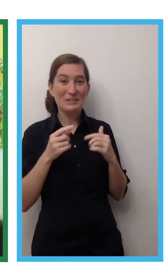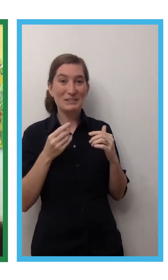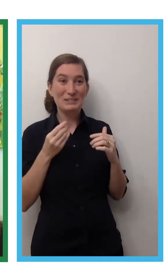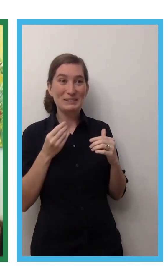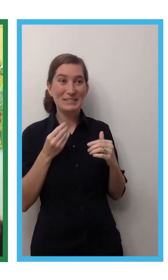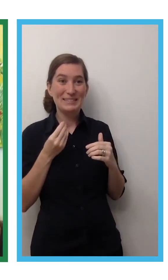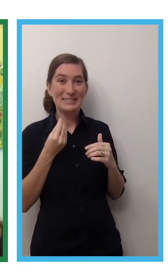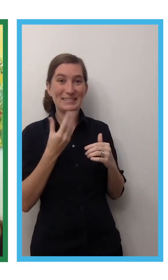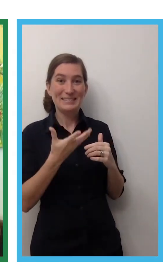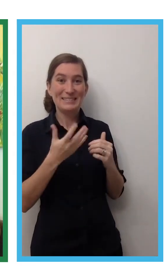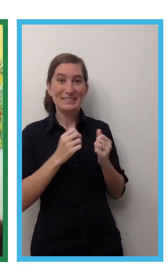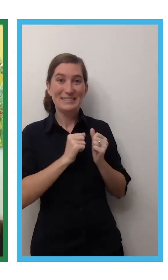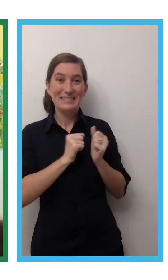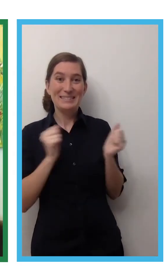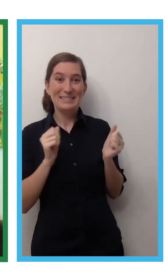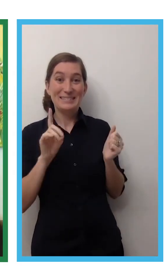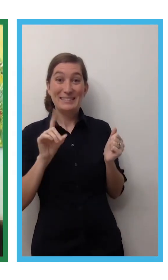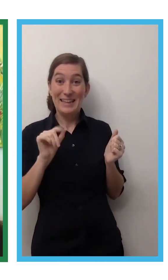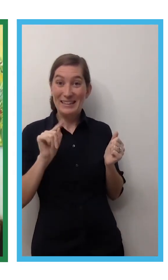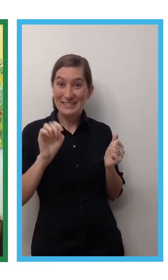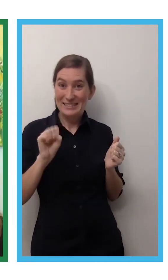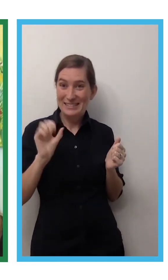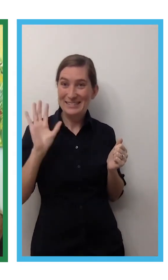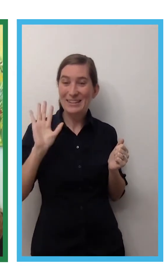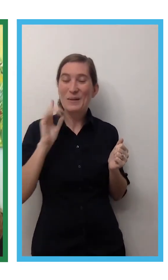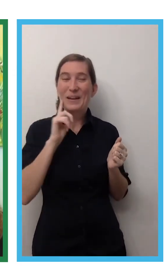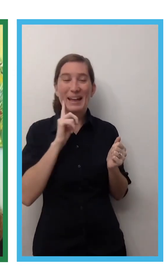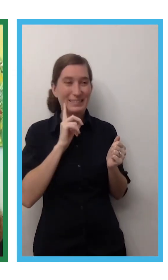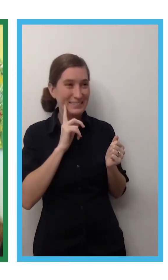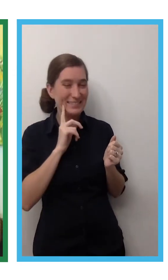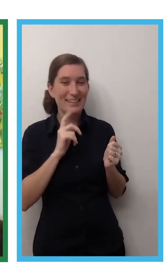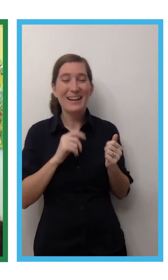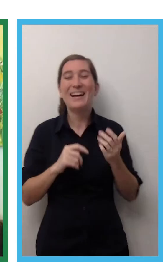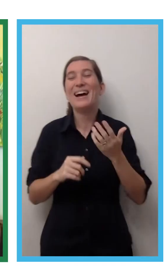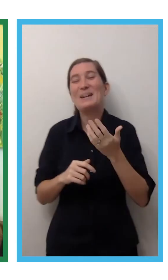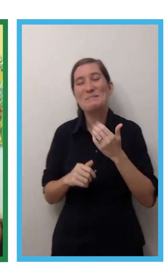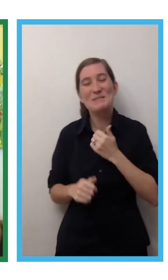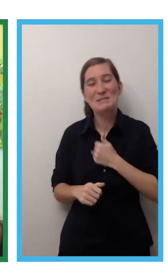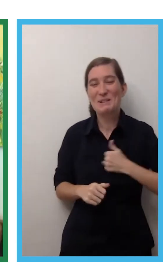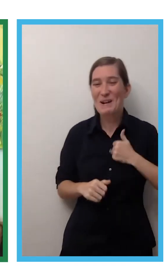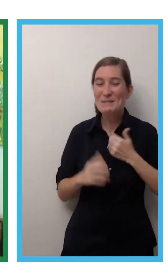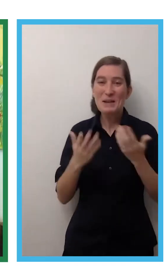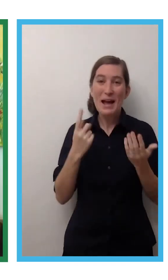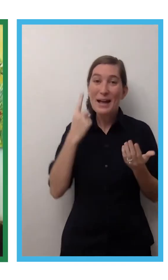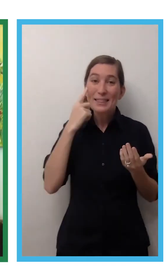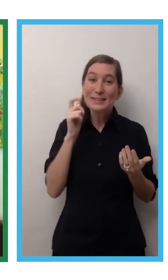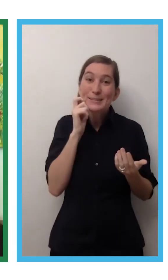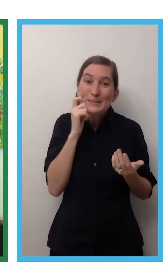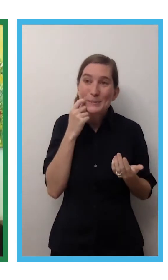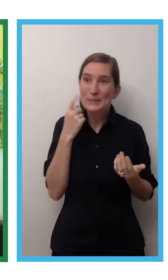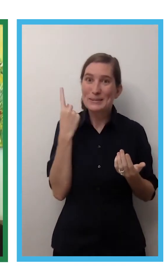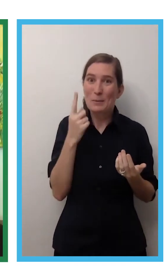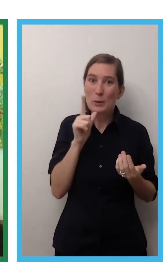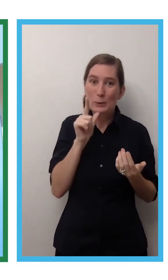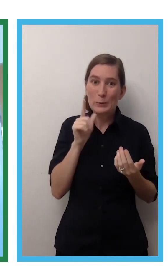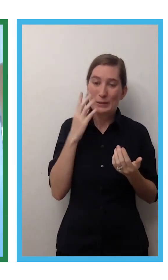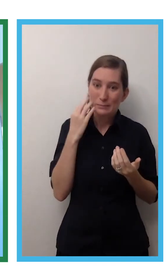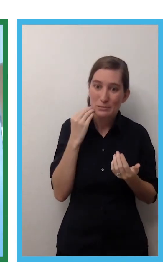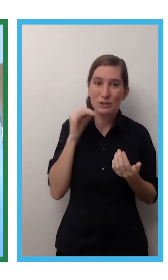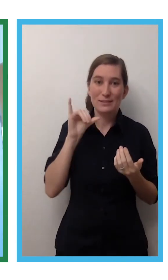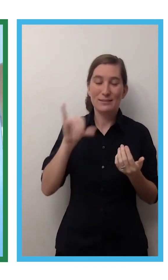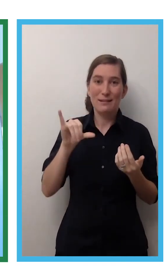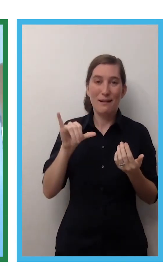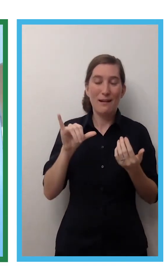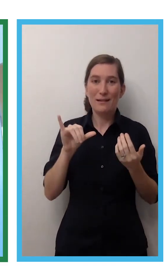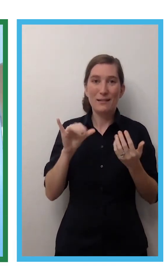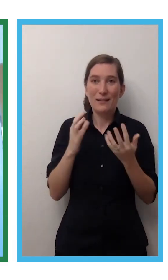apologize. But this would have... I just feel like it's so cool to have someone who's there firsthand who is able to sort of